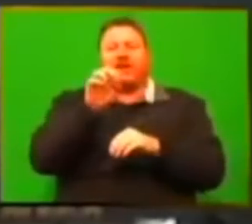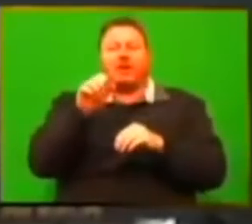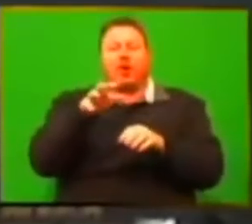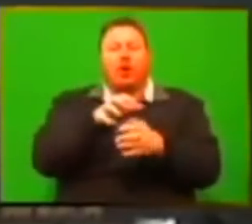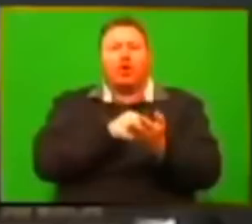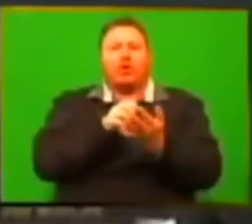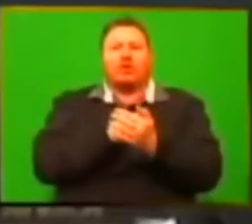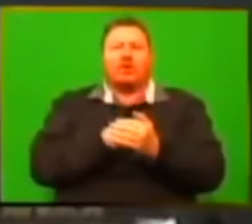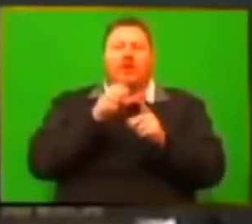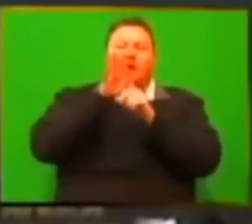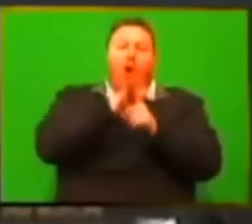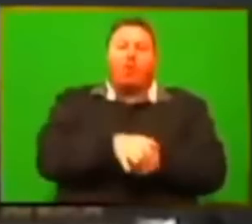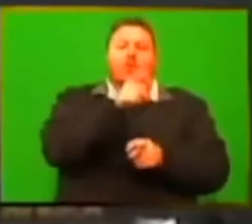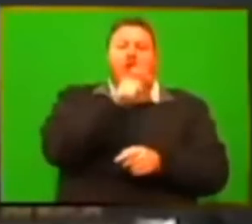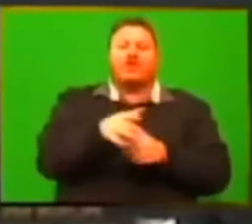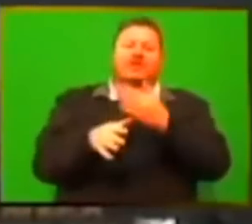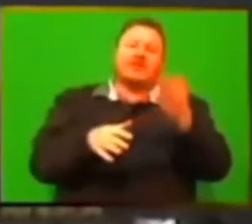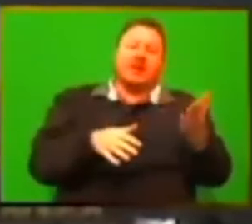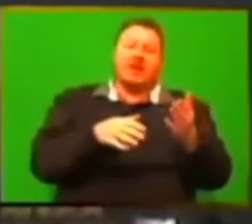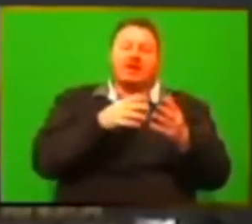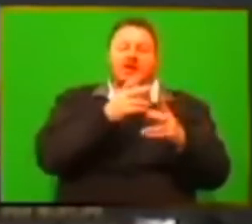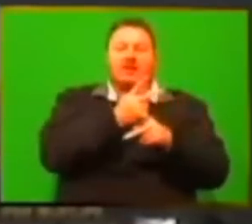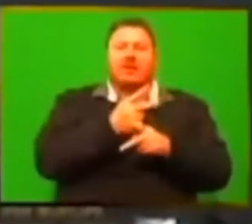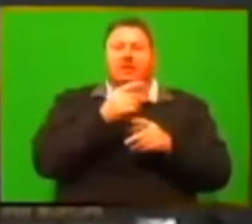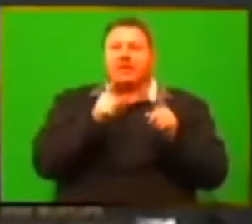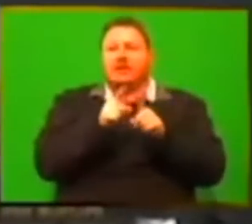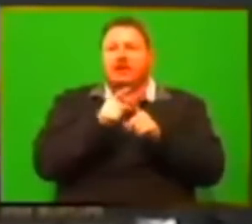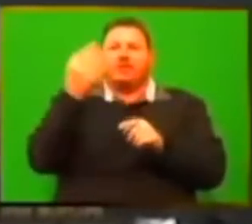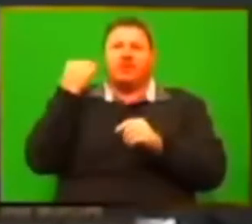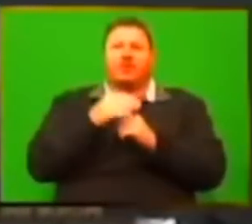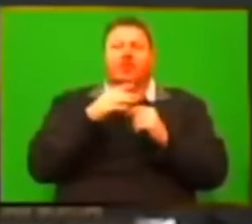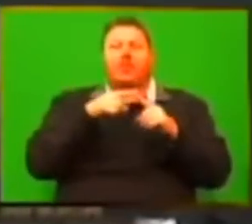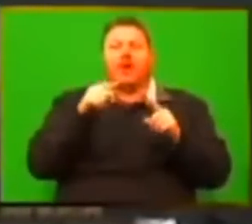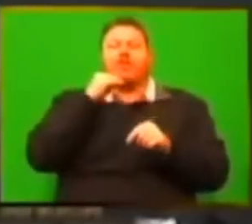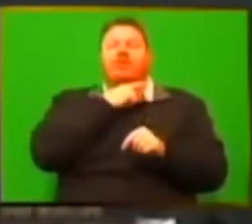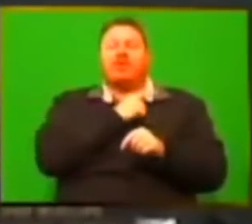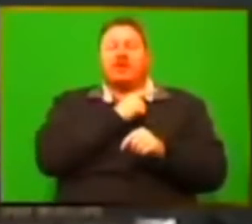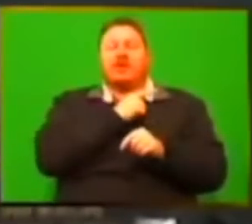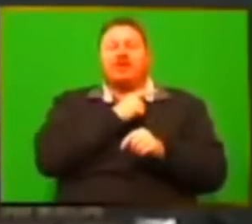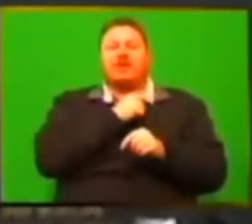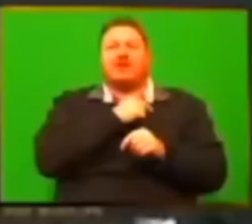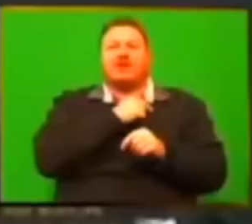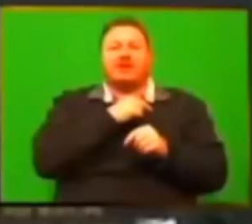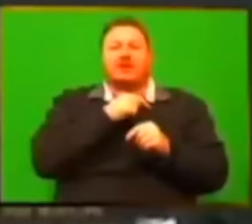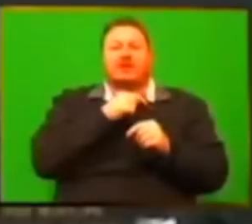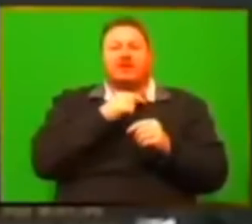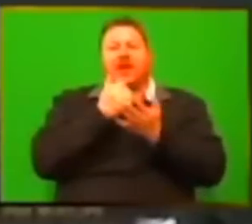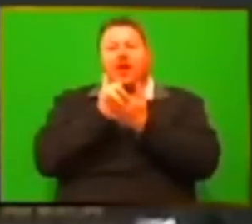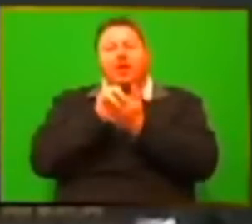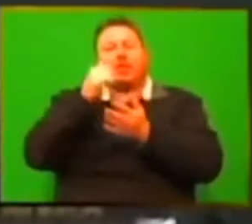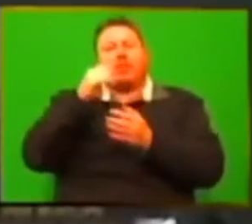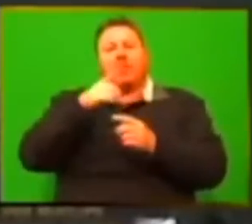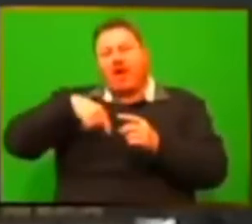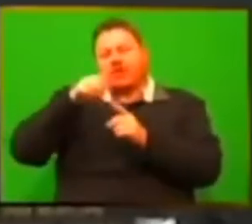the side of the oppressor like you did in the past, yet pretending to be with us, the oppressed people. Why